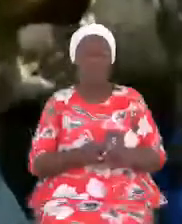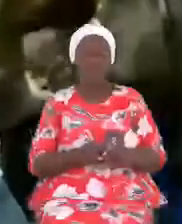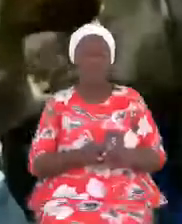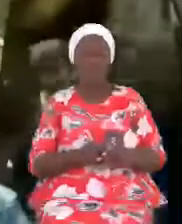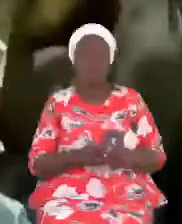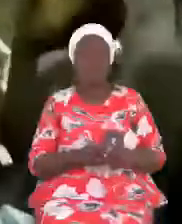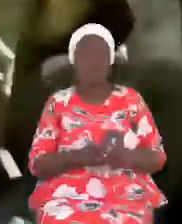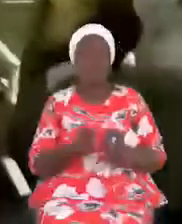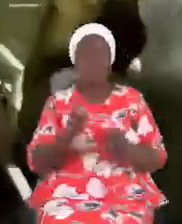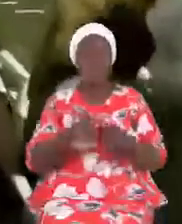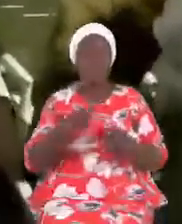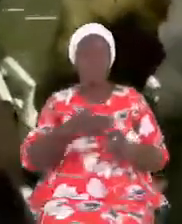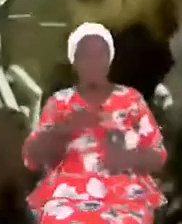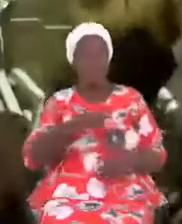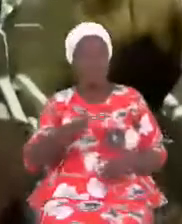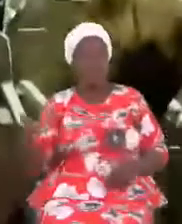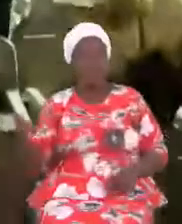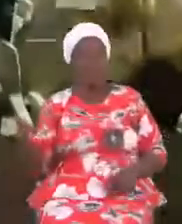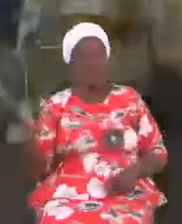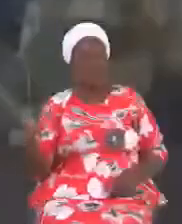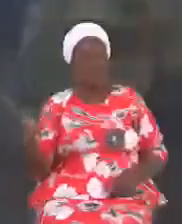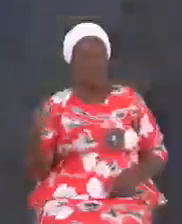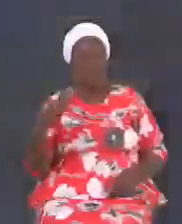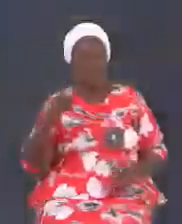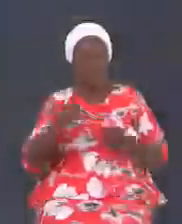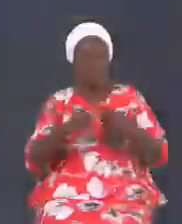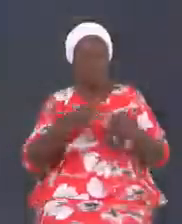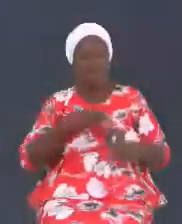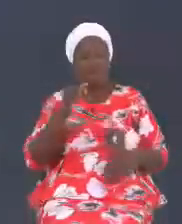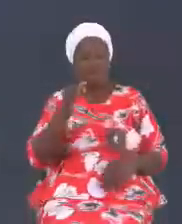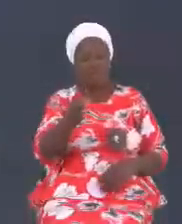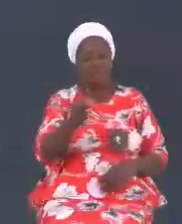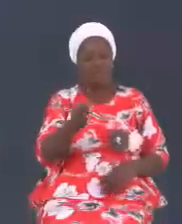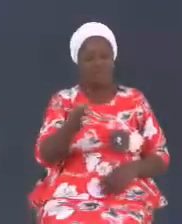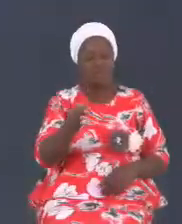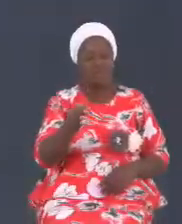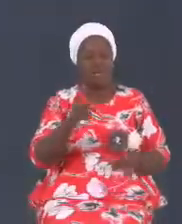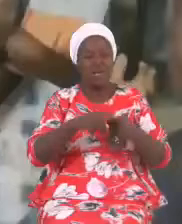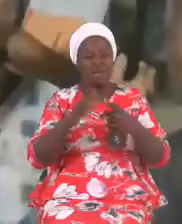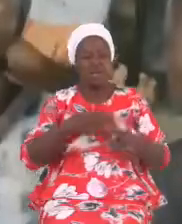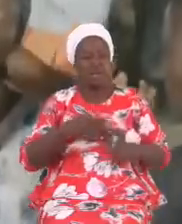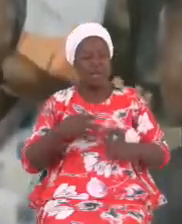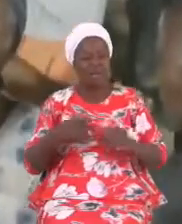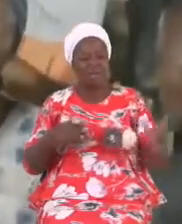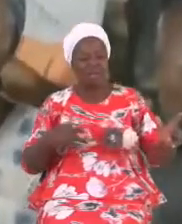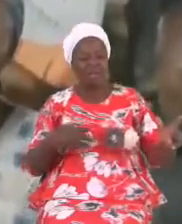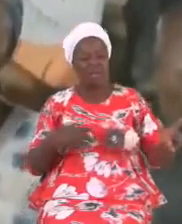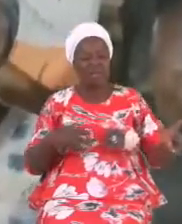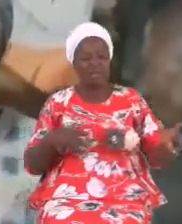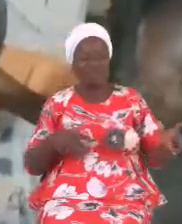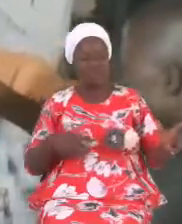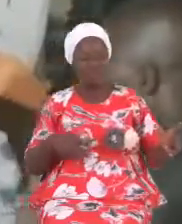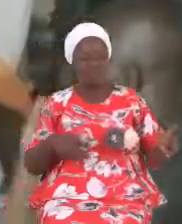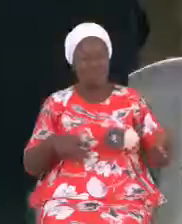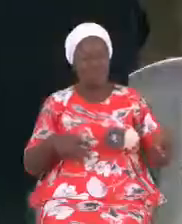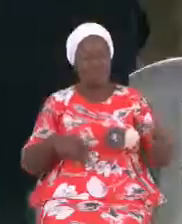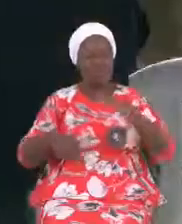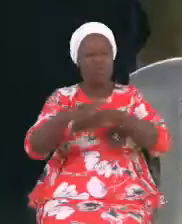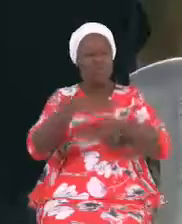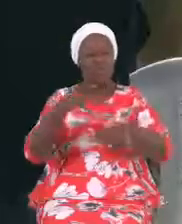To my right, to my front, to my left, over the